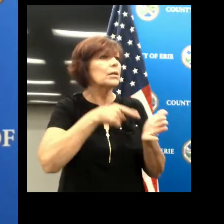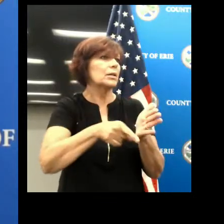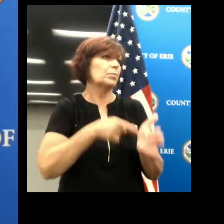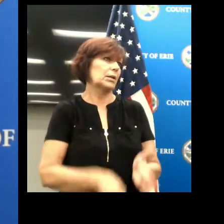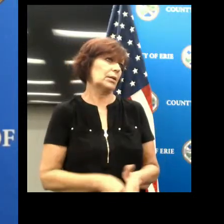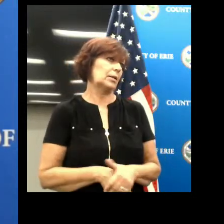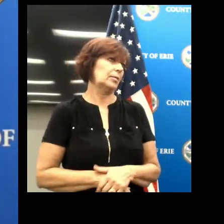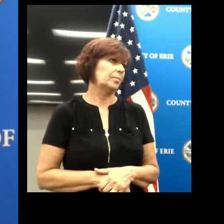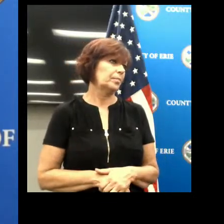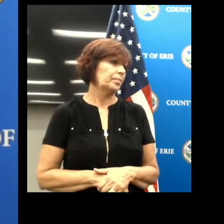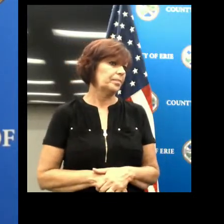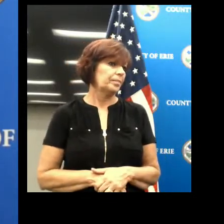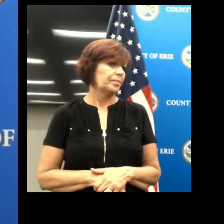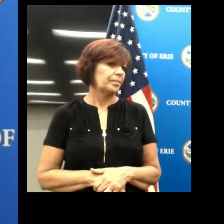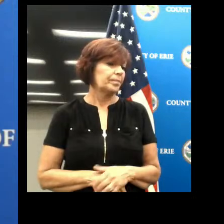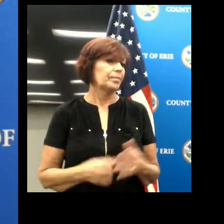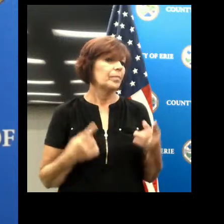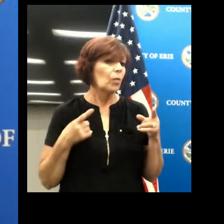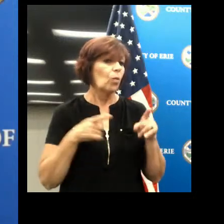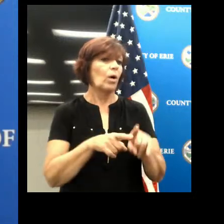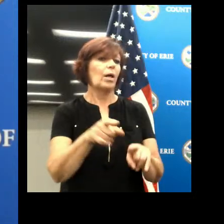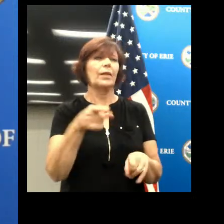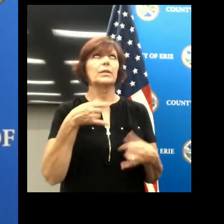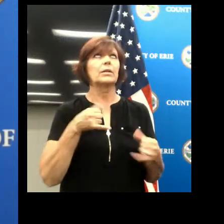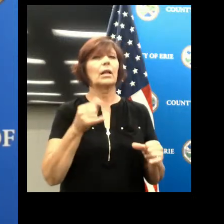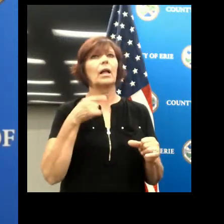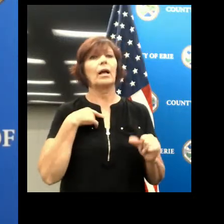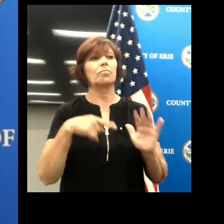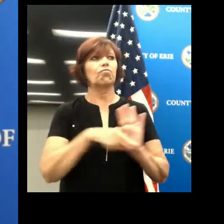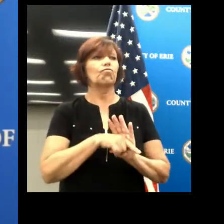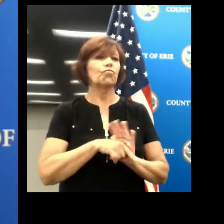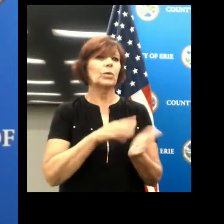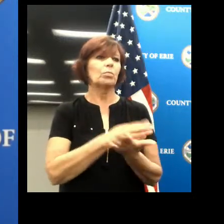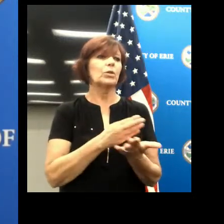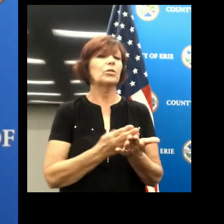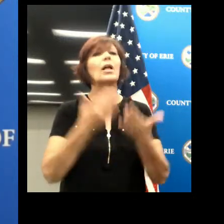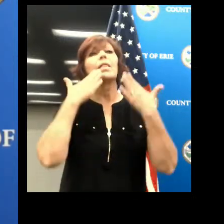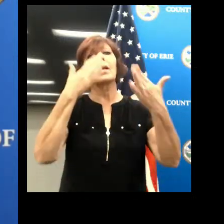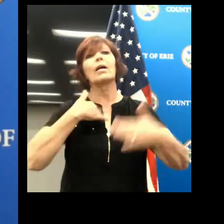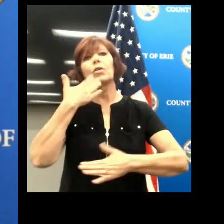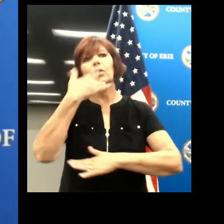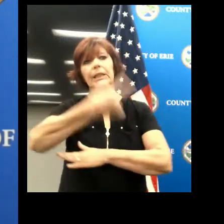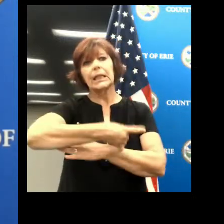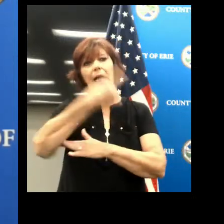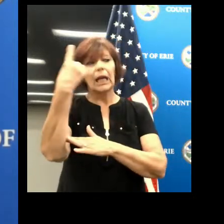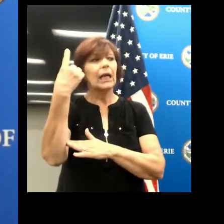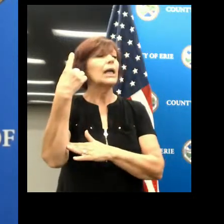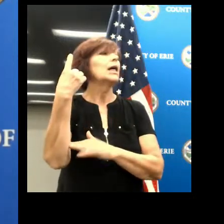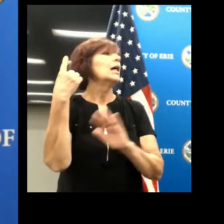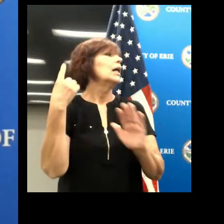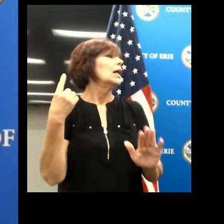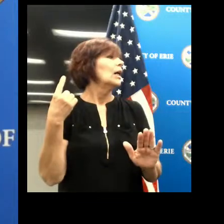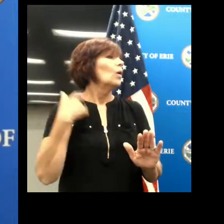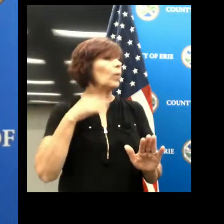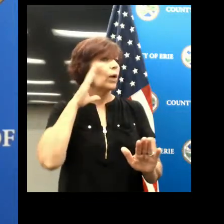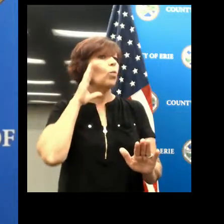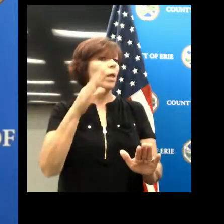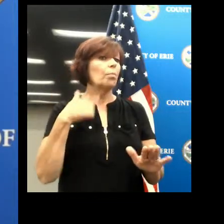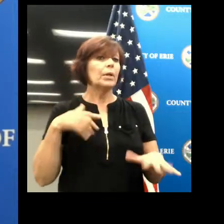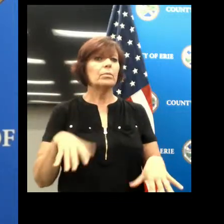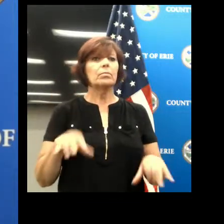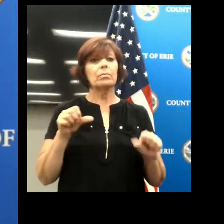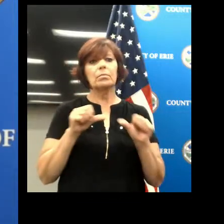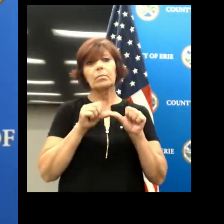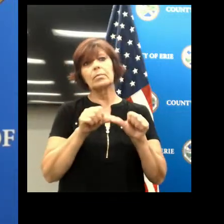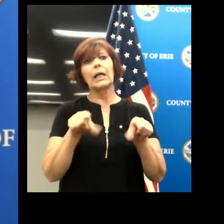COVID-19 response while they still have huge holes in their budgets otherwise. Thanks, everyone. Have a good day. We will be holding these